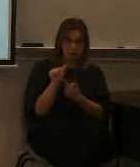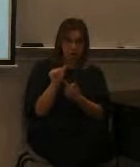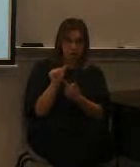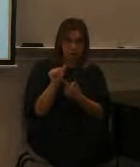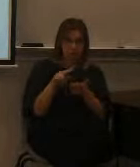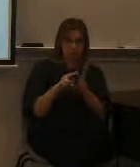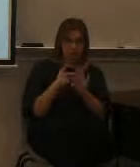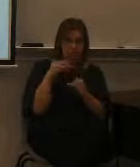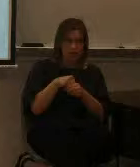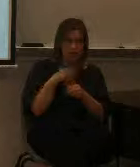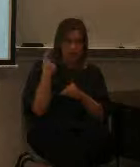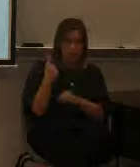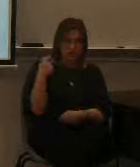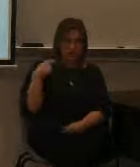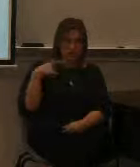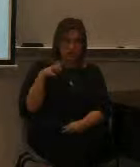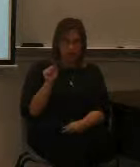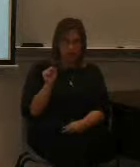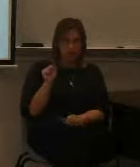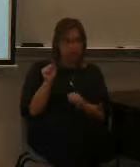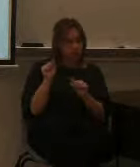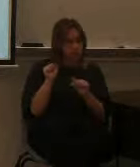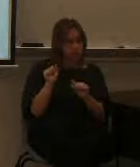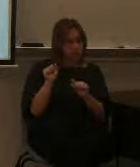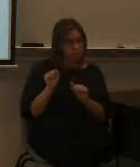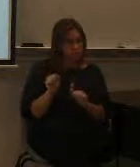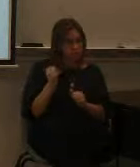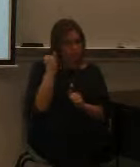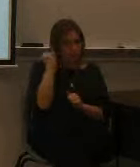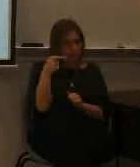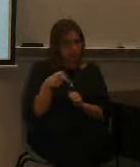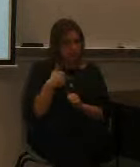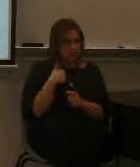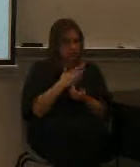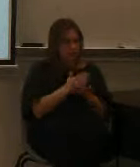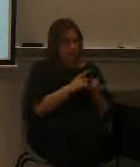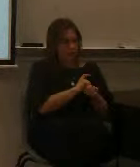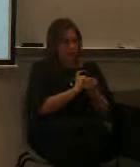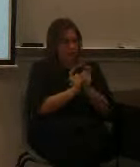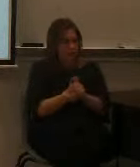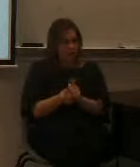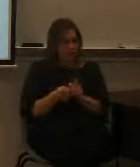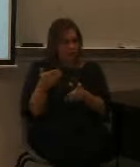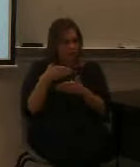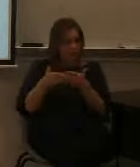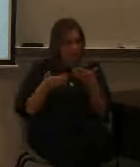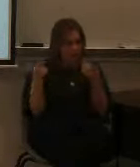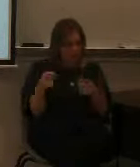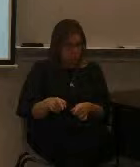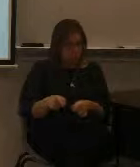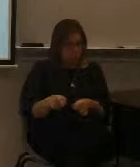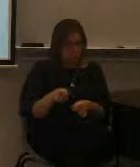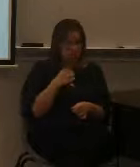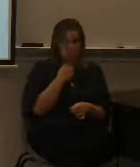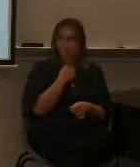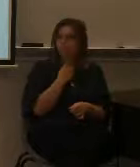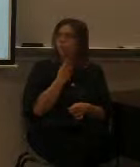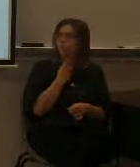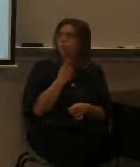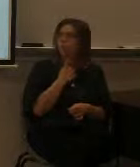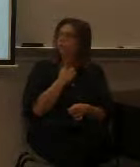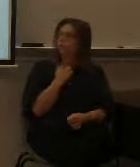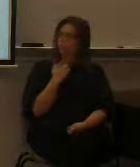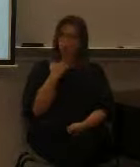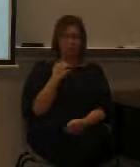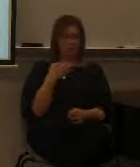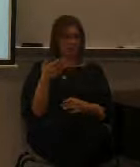And then you can imagine this having some evolutionary consequences. So for example, we have fishes